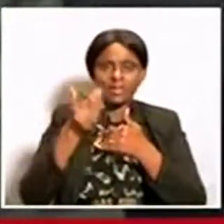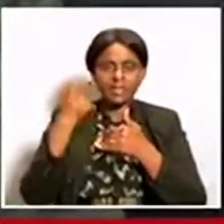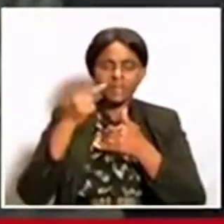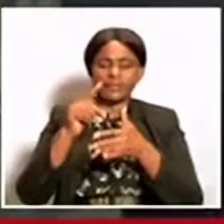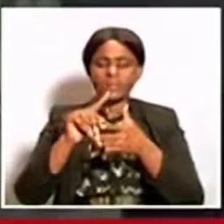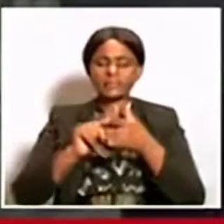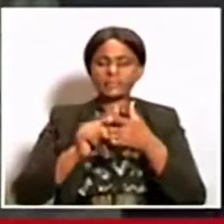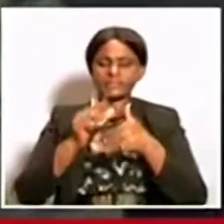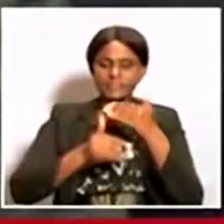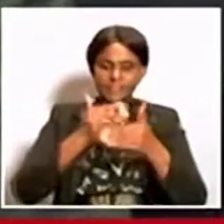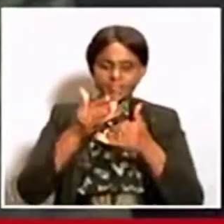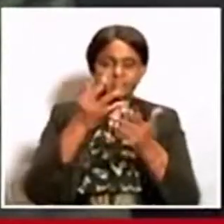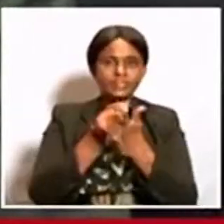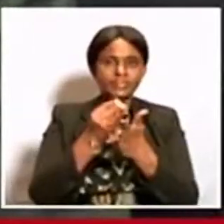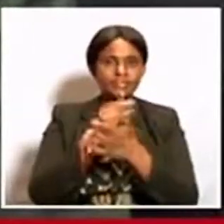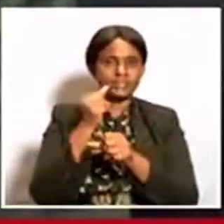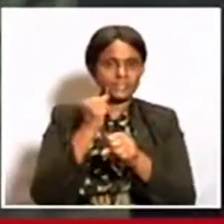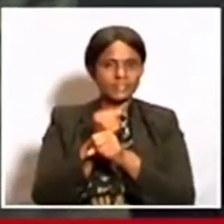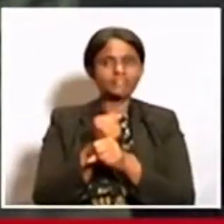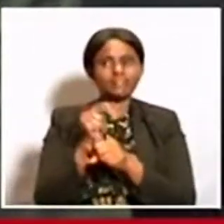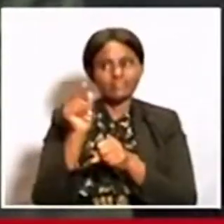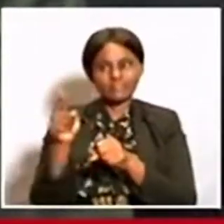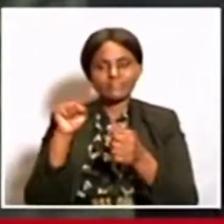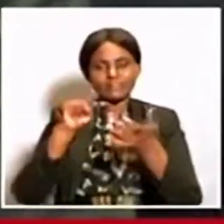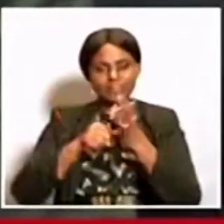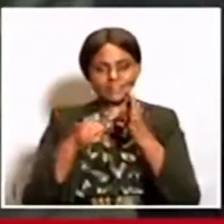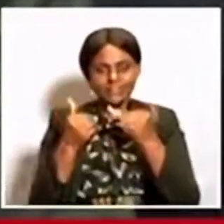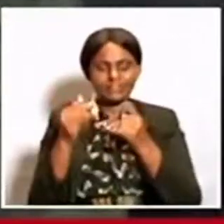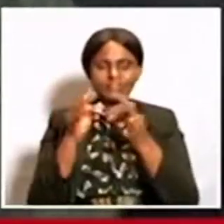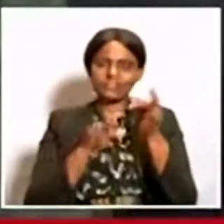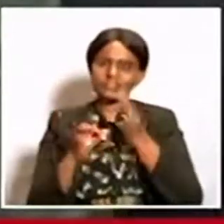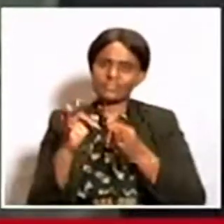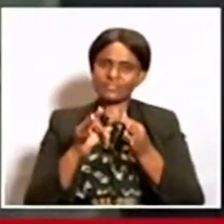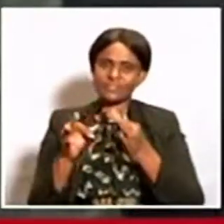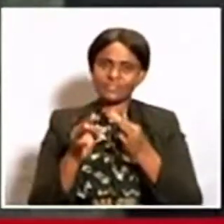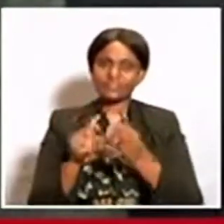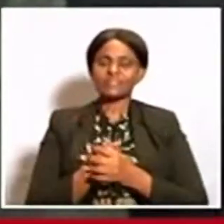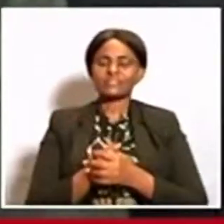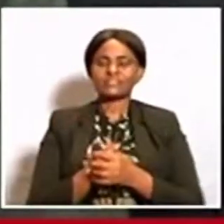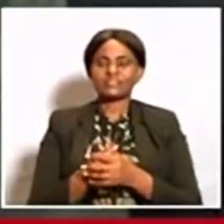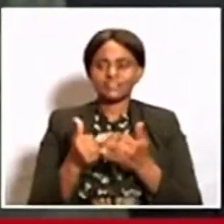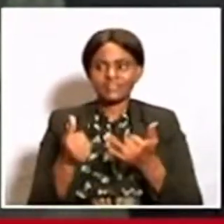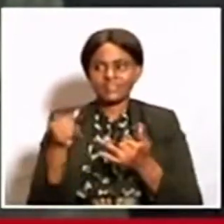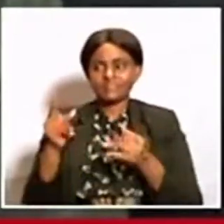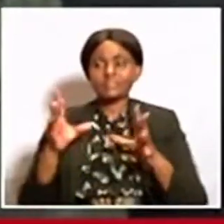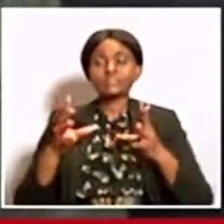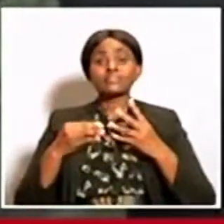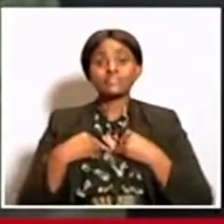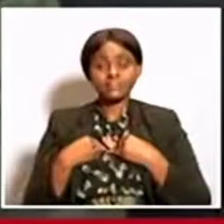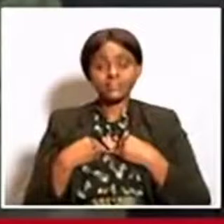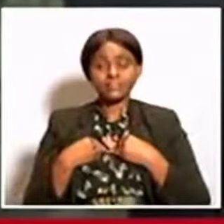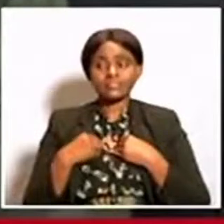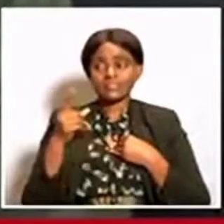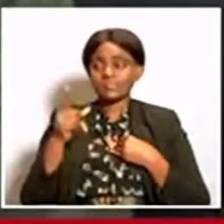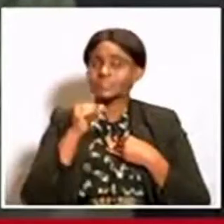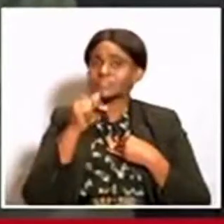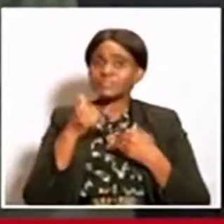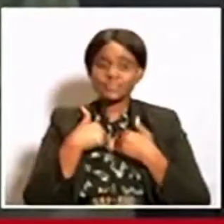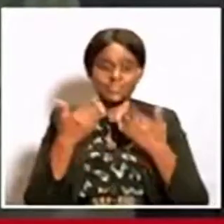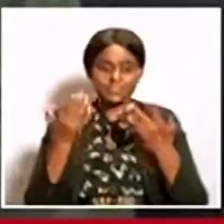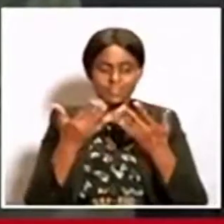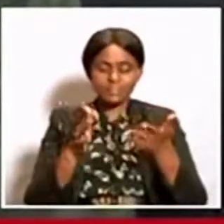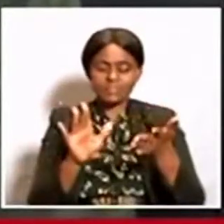financial year. That is the point. All right, so you have admitted that you don't have